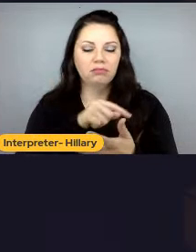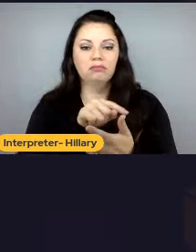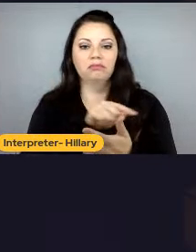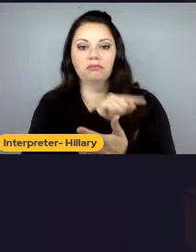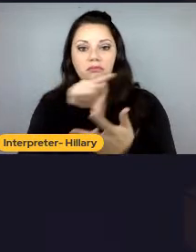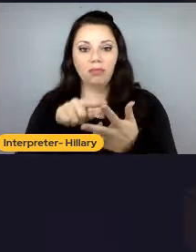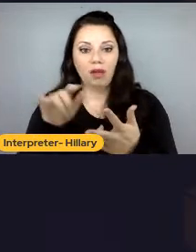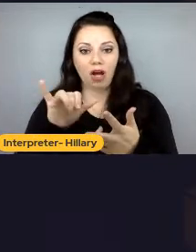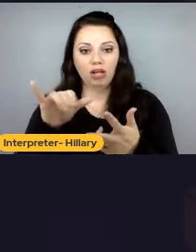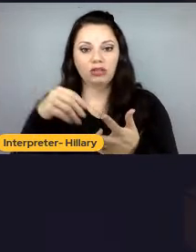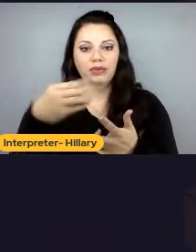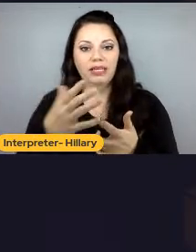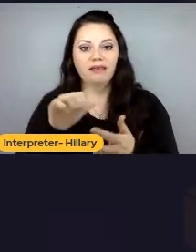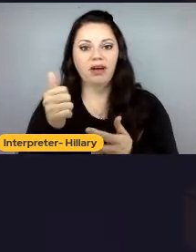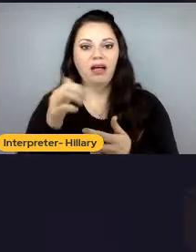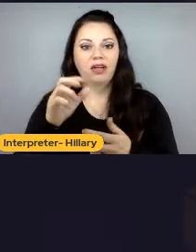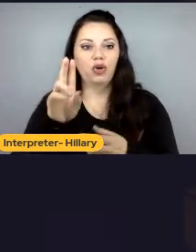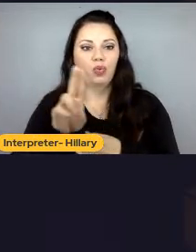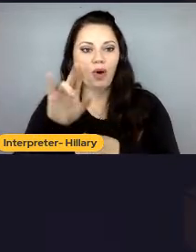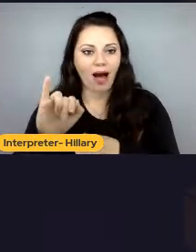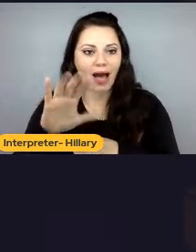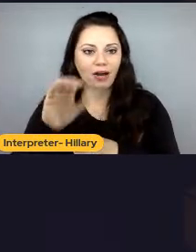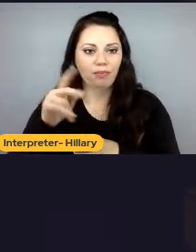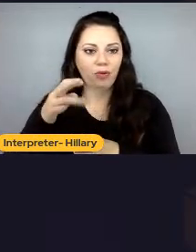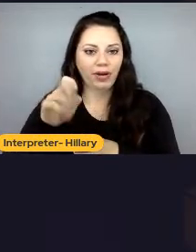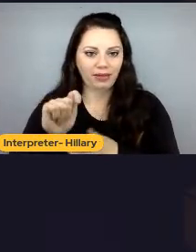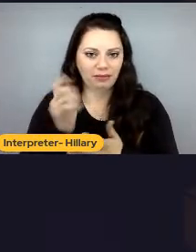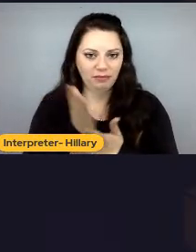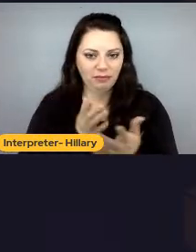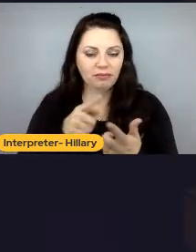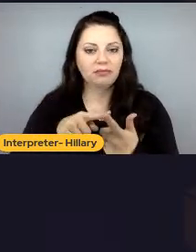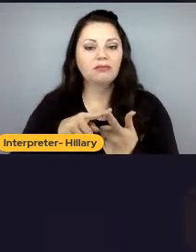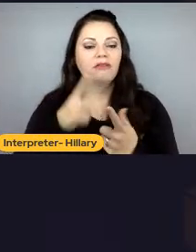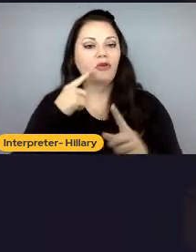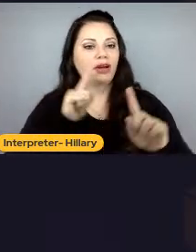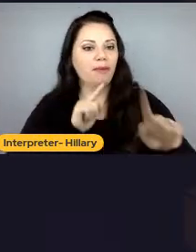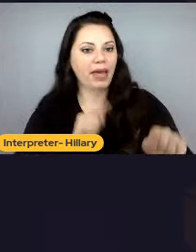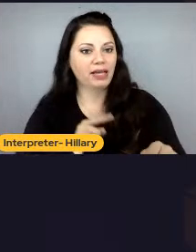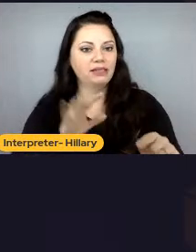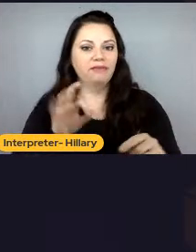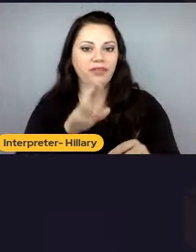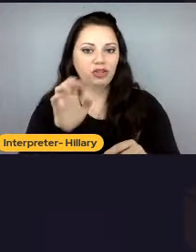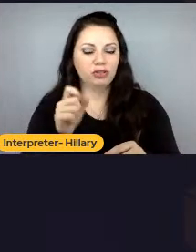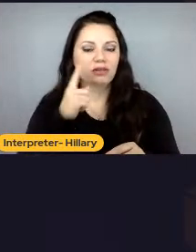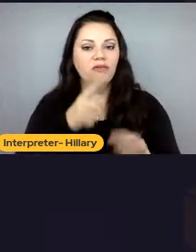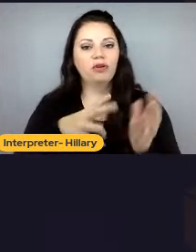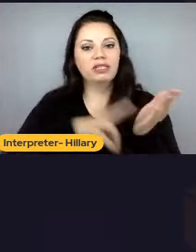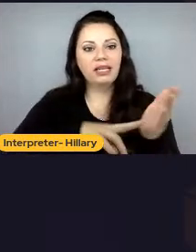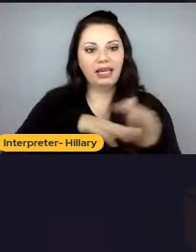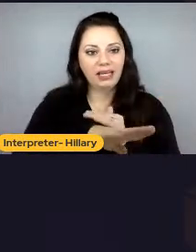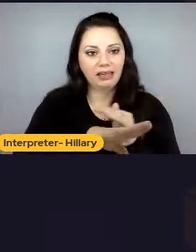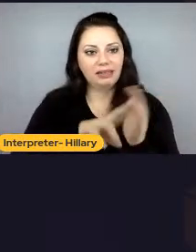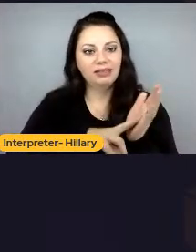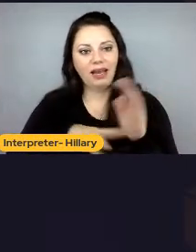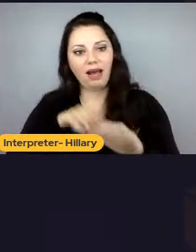providing as well a set of UI components to easily implement common front-end features, such as sign-in and sign-up pages.